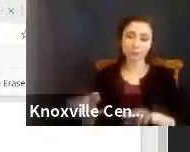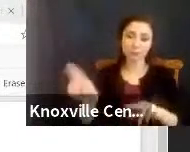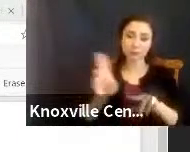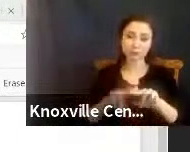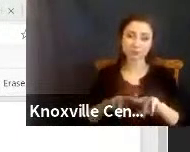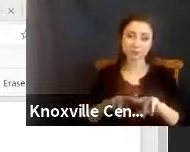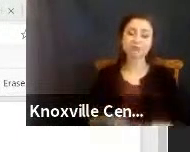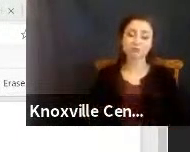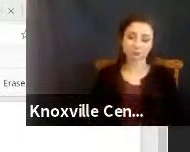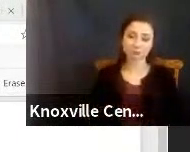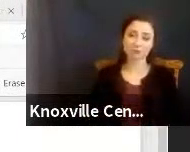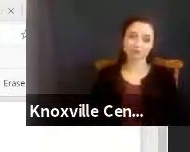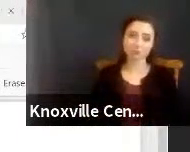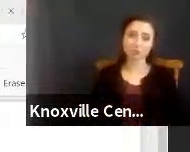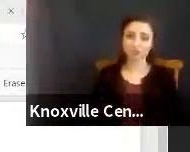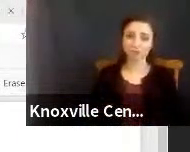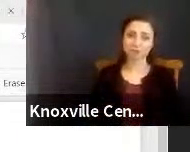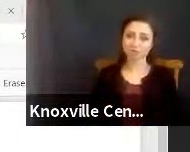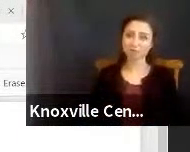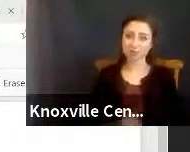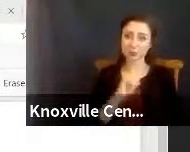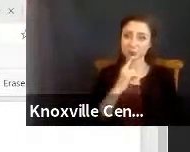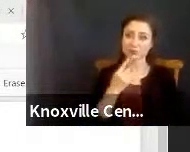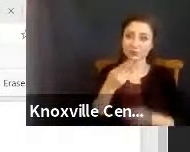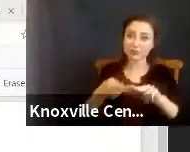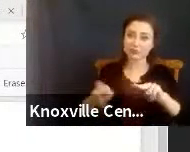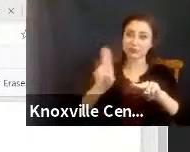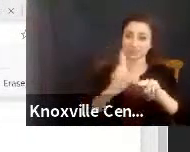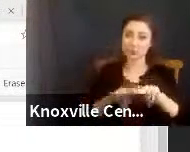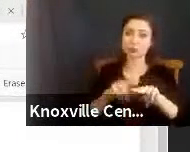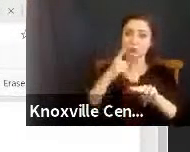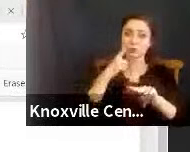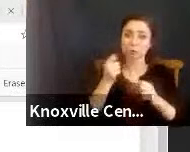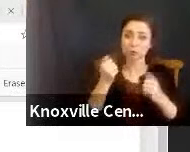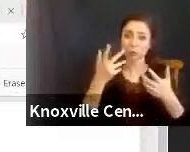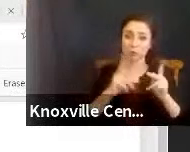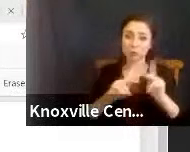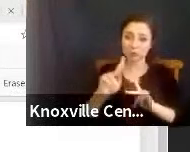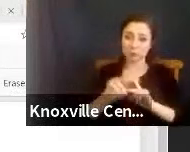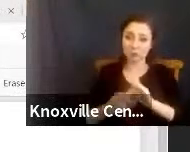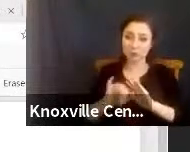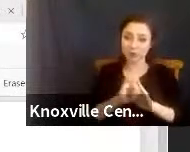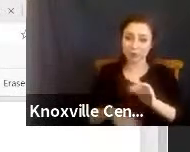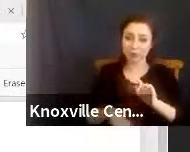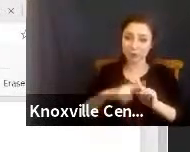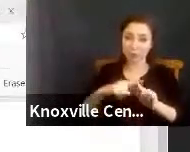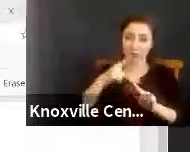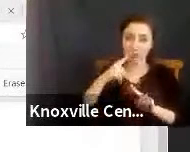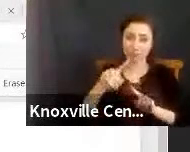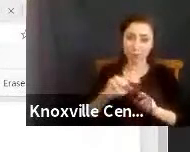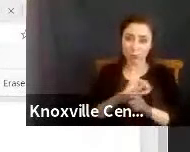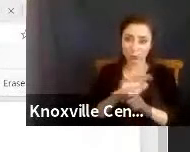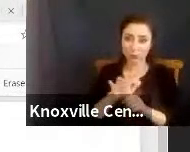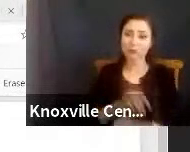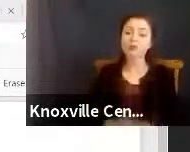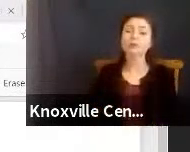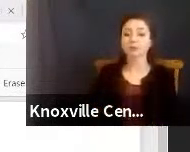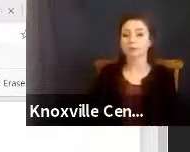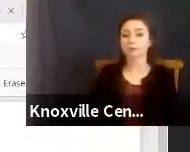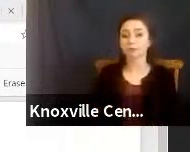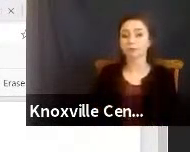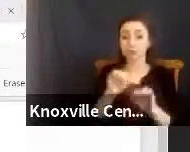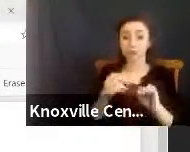so that's a pretty significant increase. And you can see from this graph that